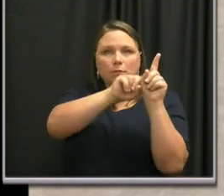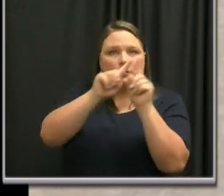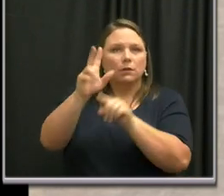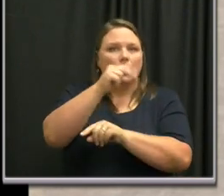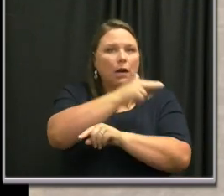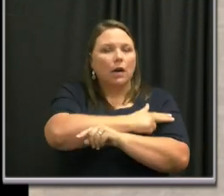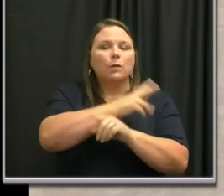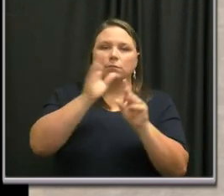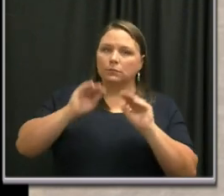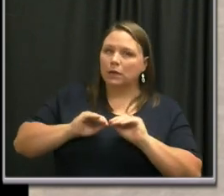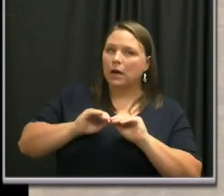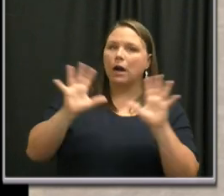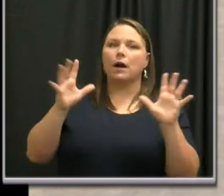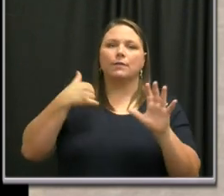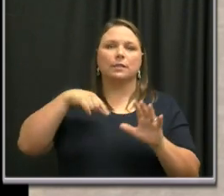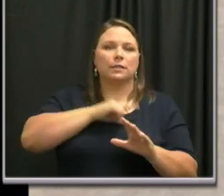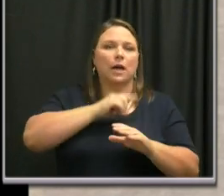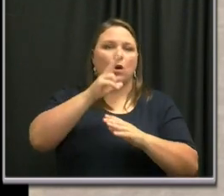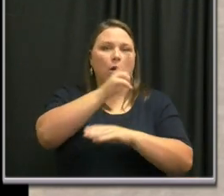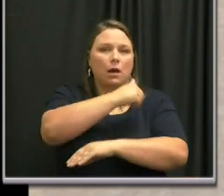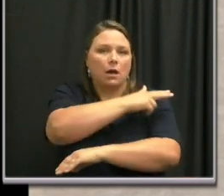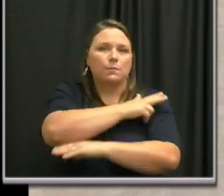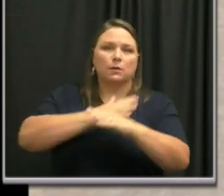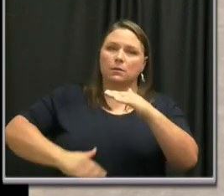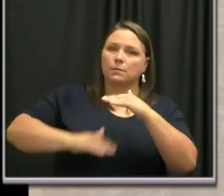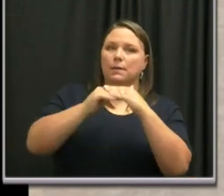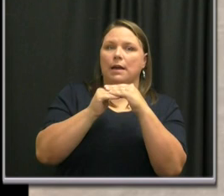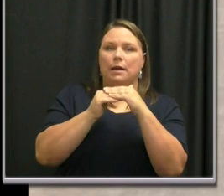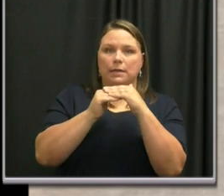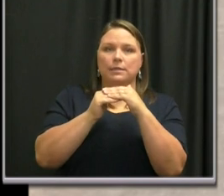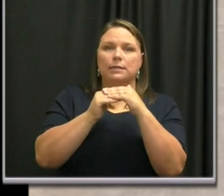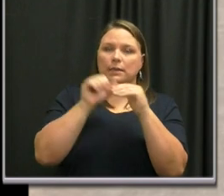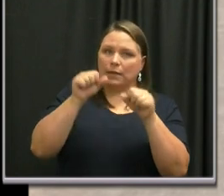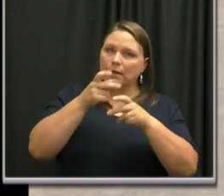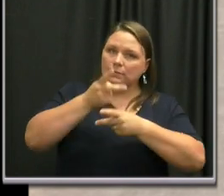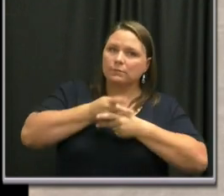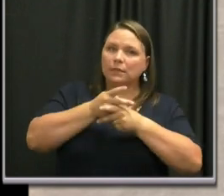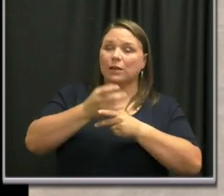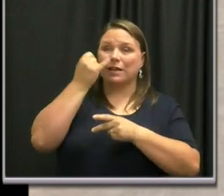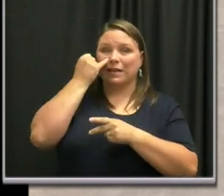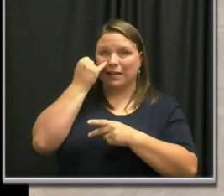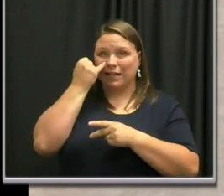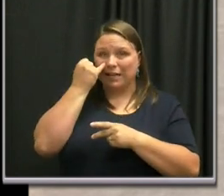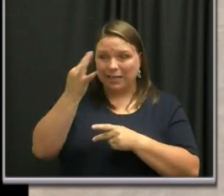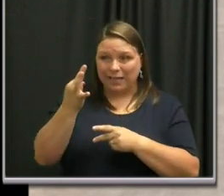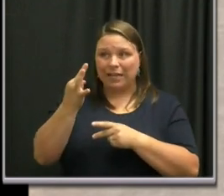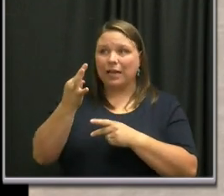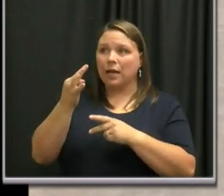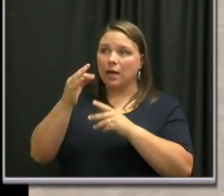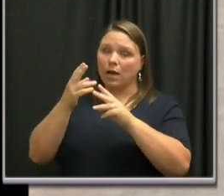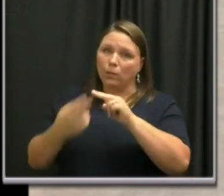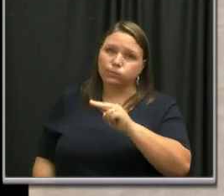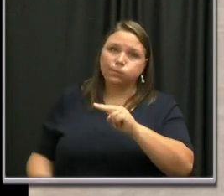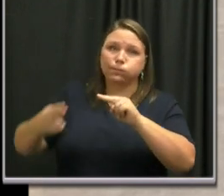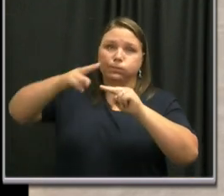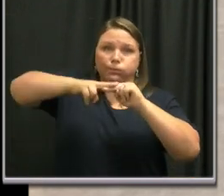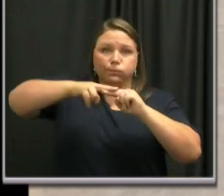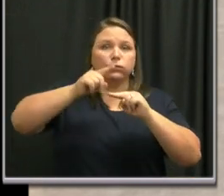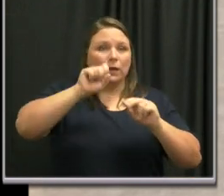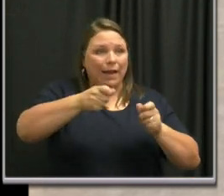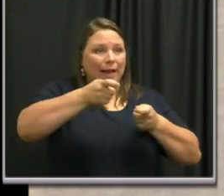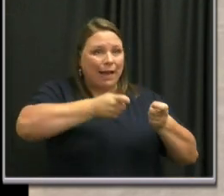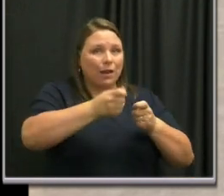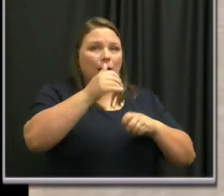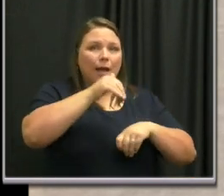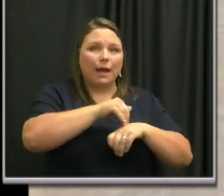very clear that our hospital capacity could handle a surge at 20% or higher. So,